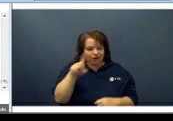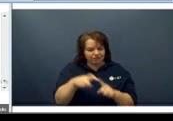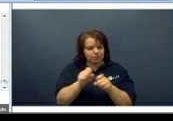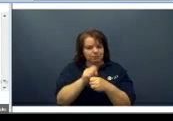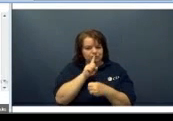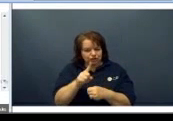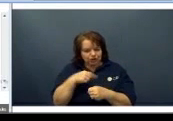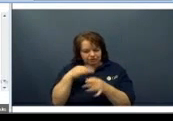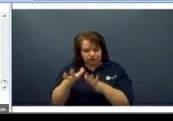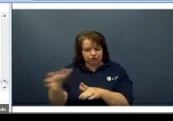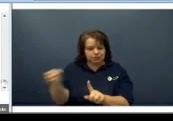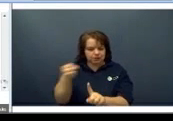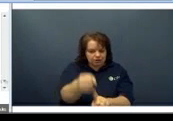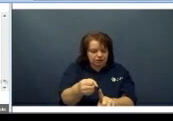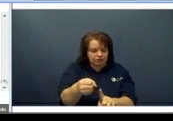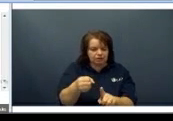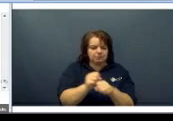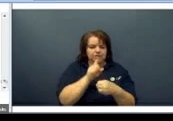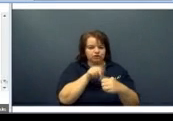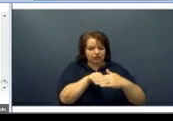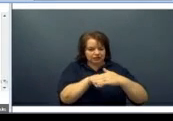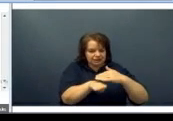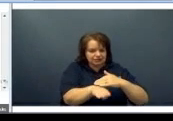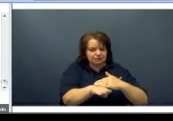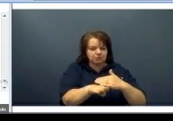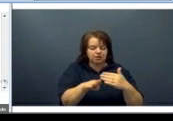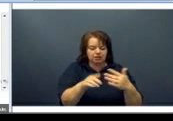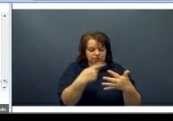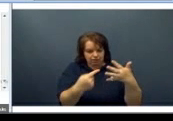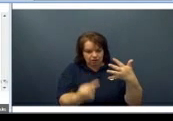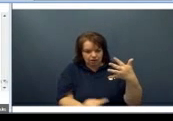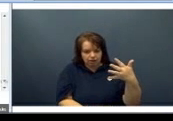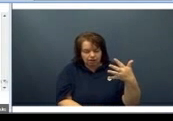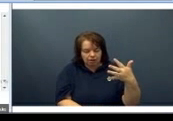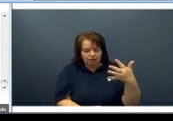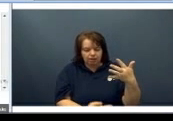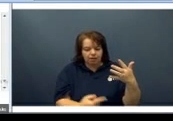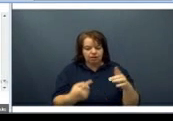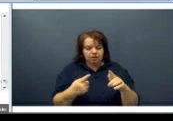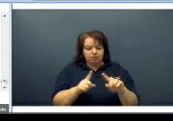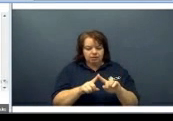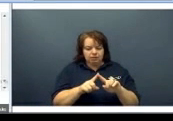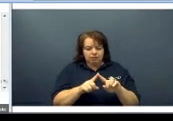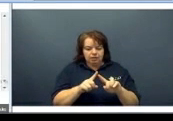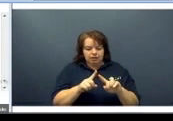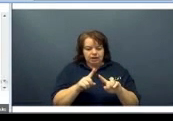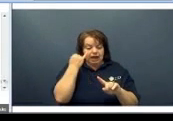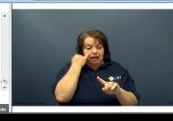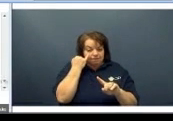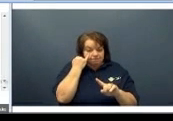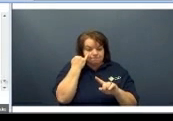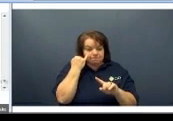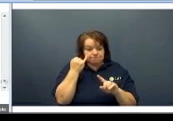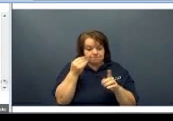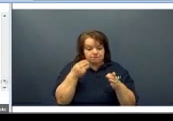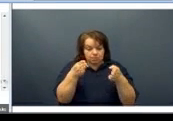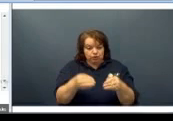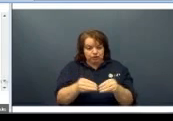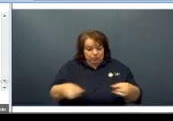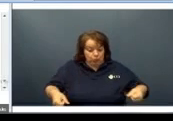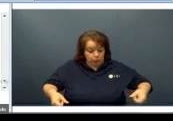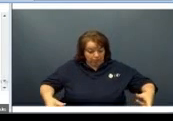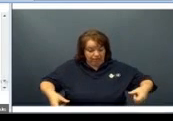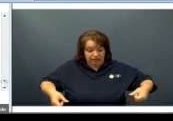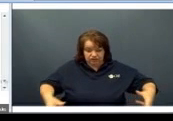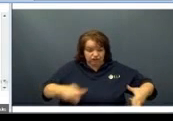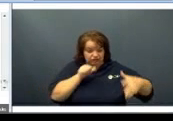one tomorrow, we make sure that there's an interpreter there. We make sure that it's accessible, all those type of things. Now,